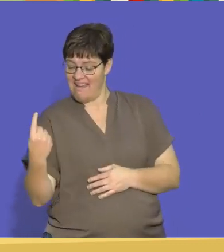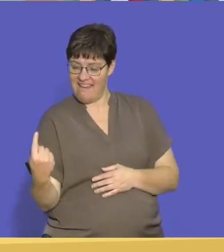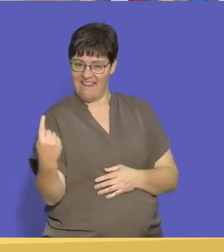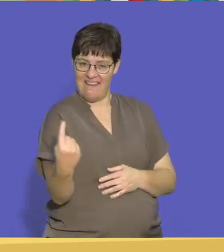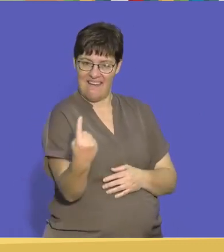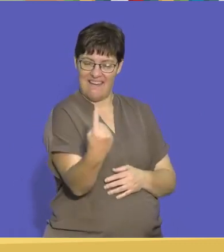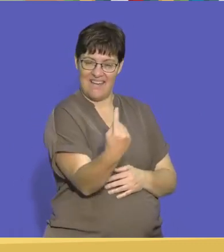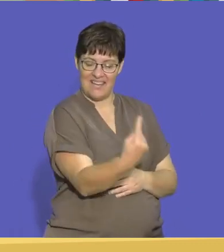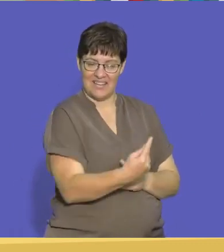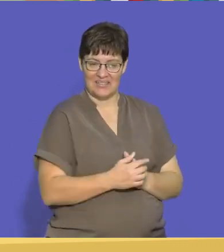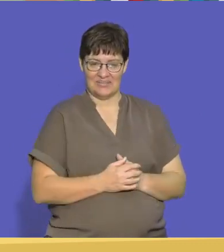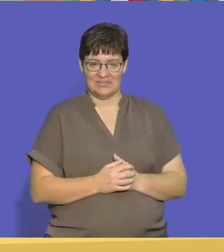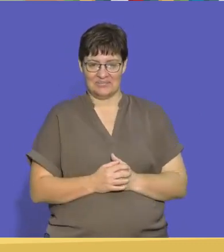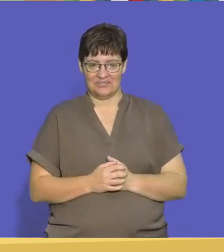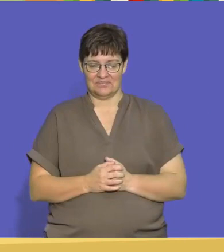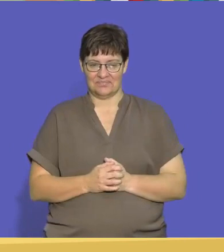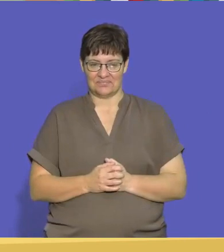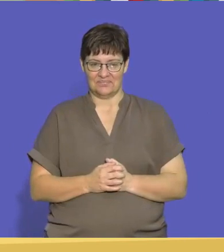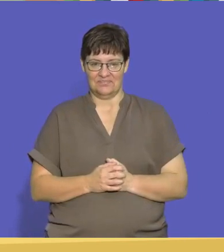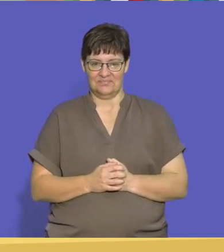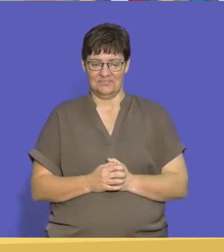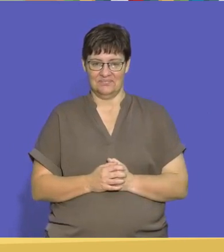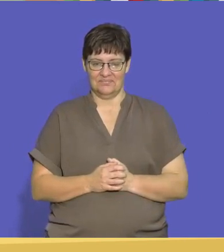the circle.